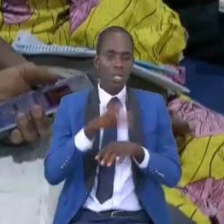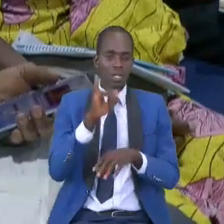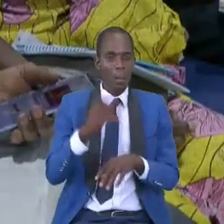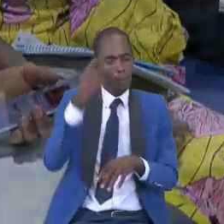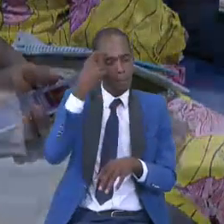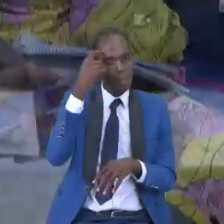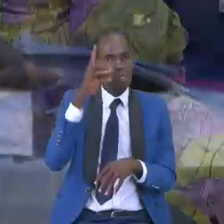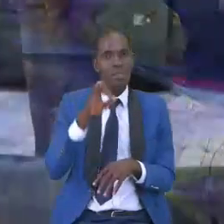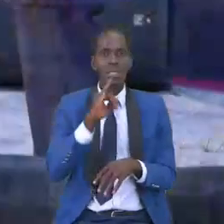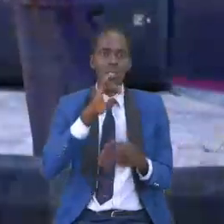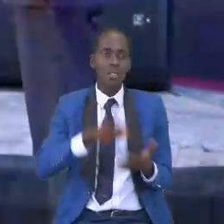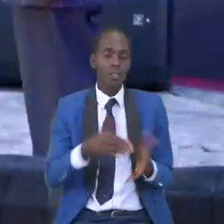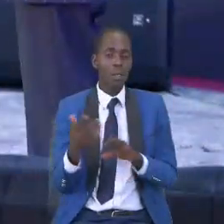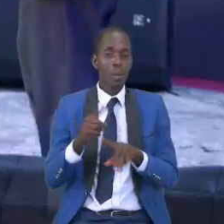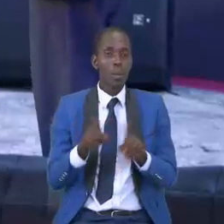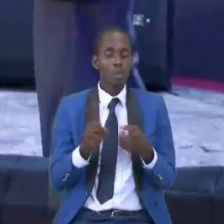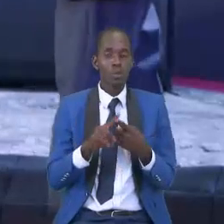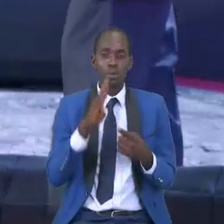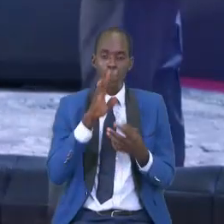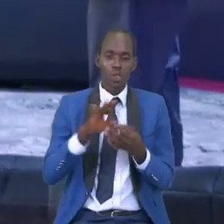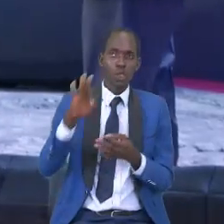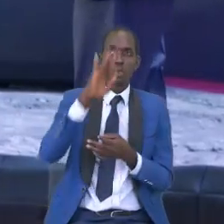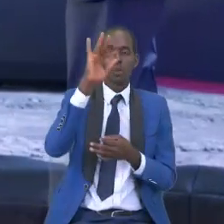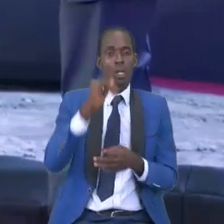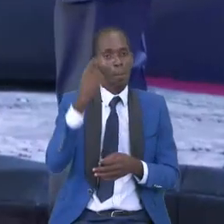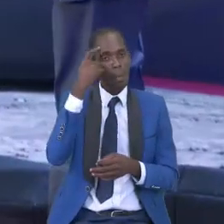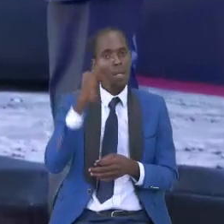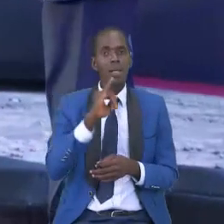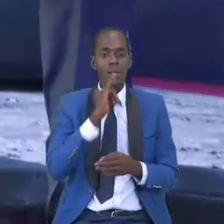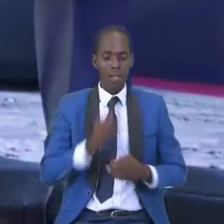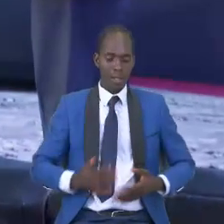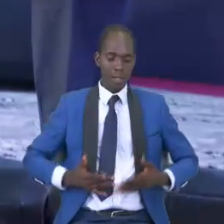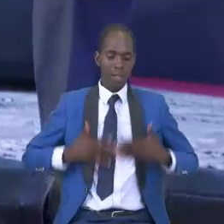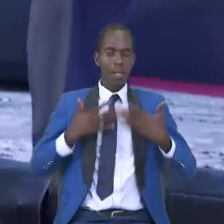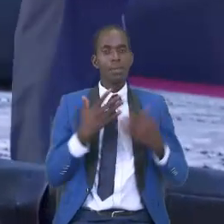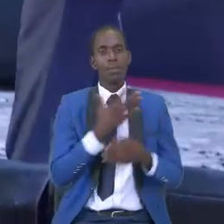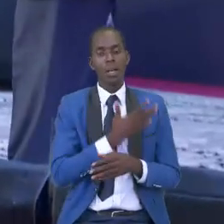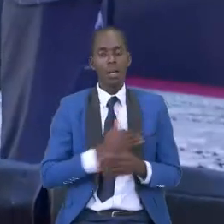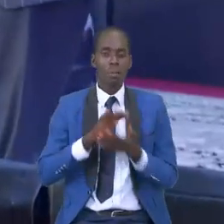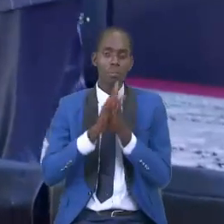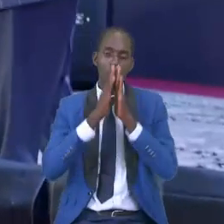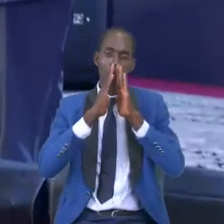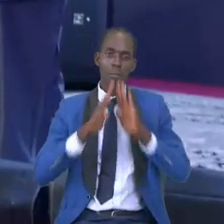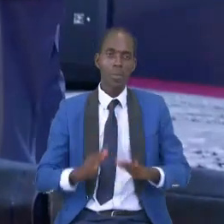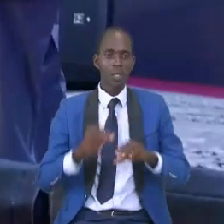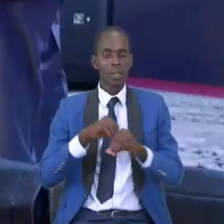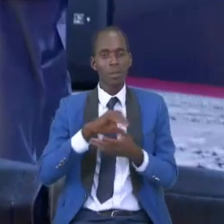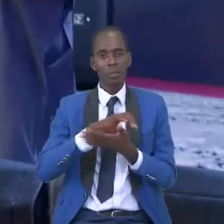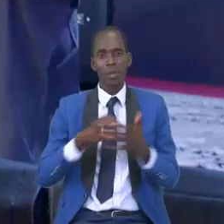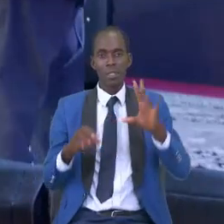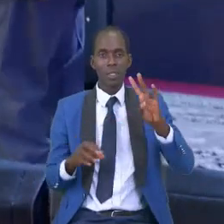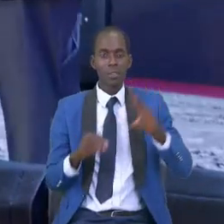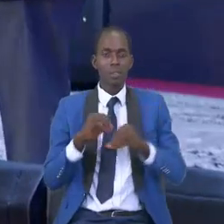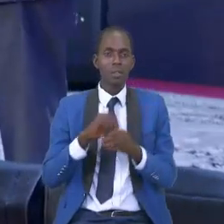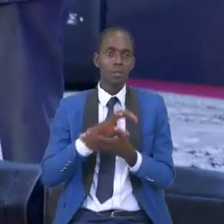death, but to be spiritually minded is life and peace. It says in verse 7, look at verse 7